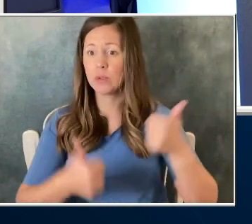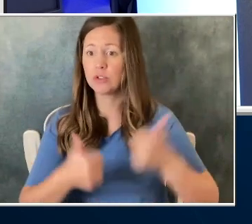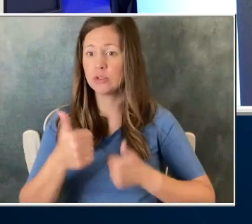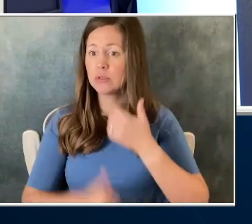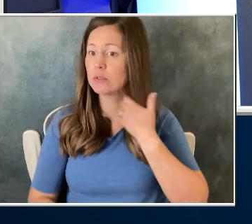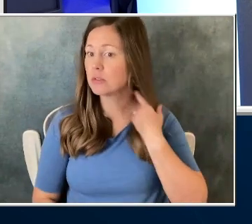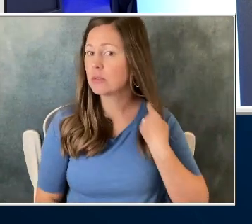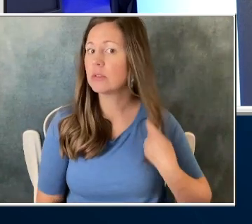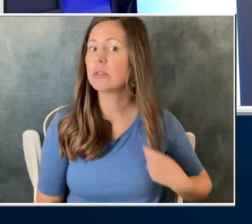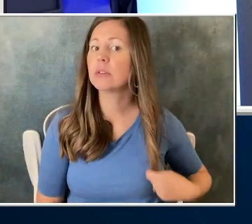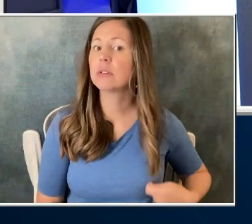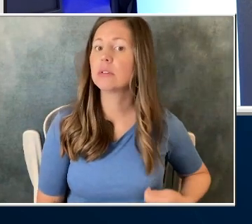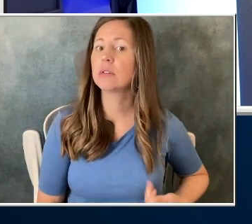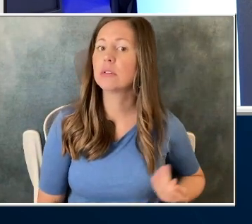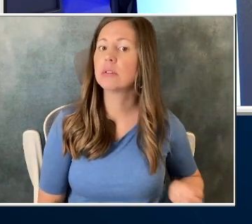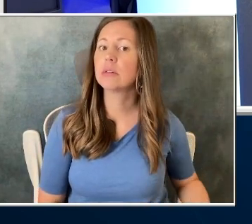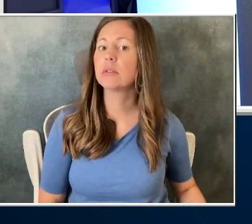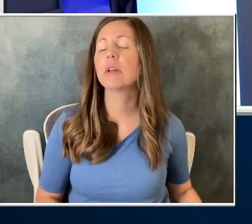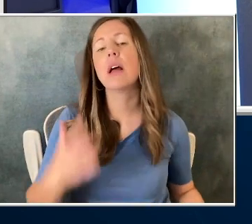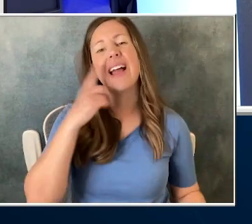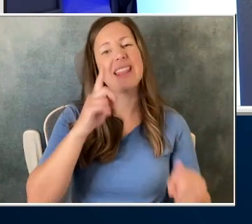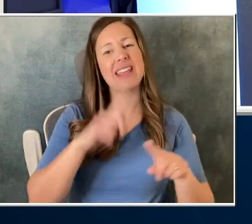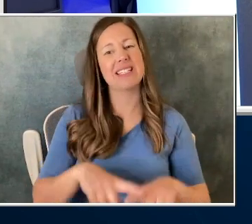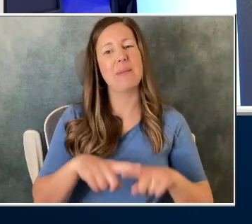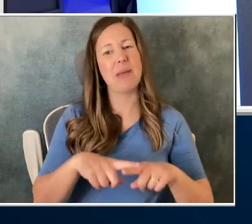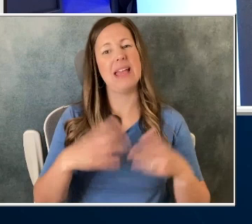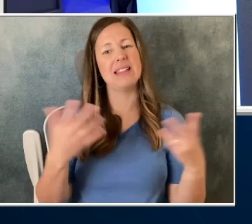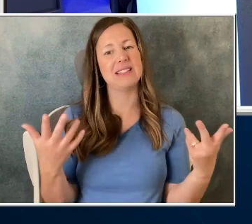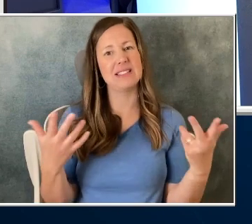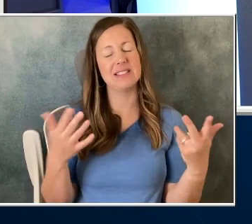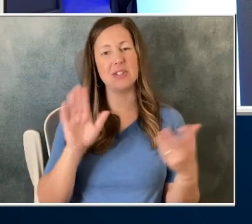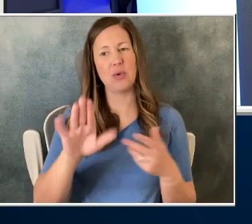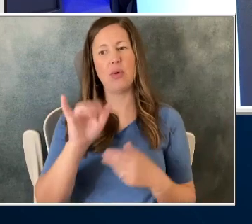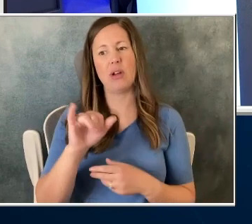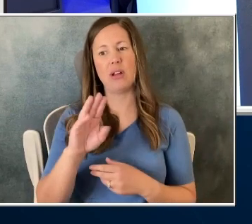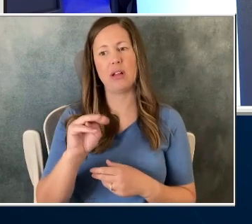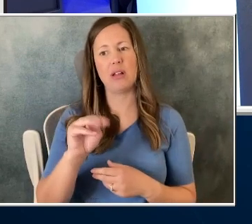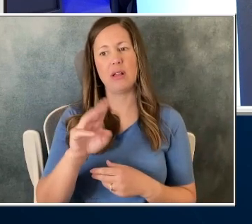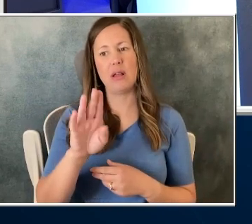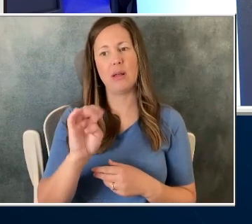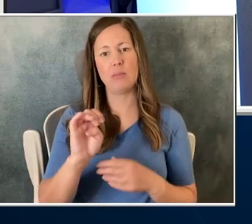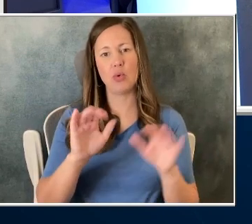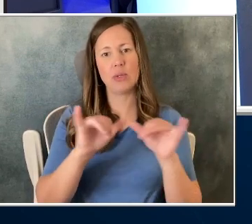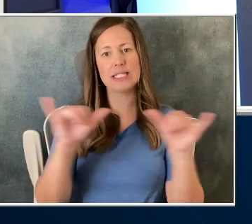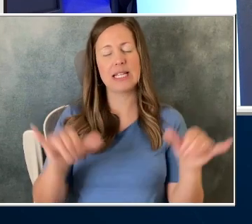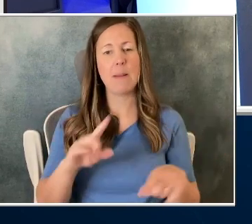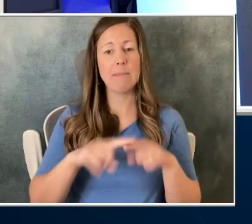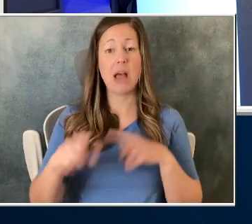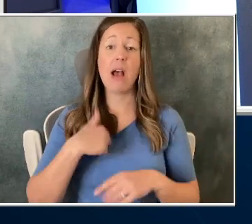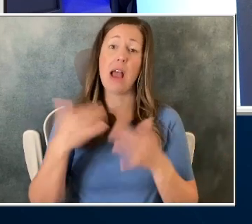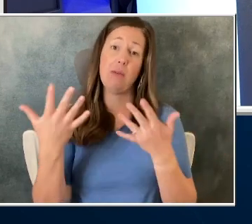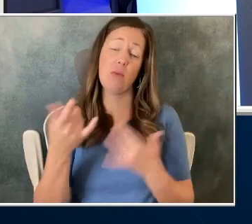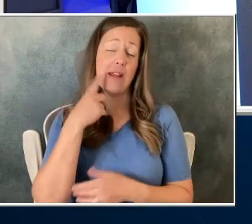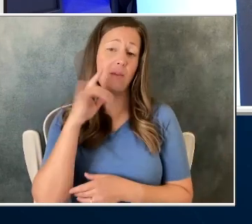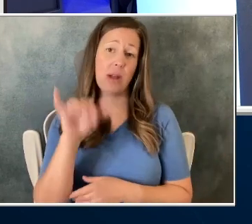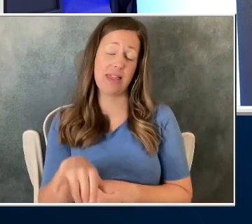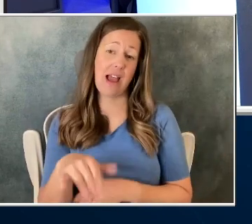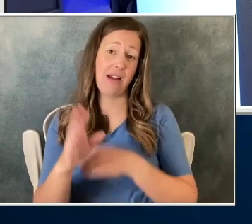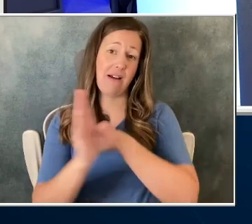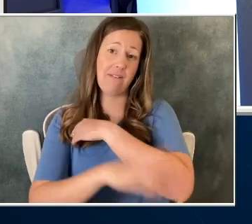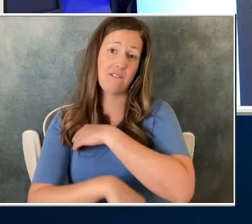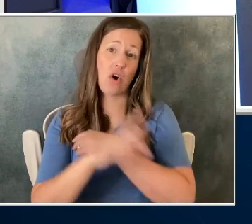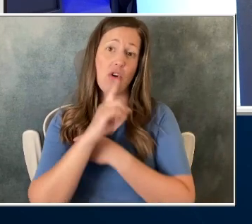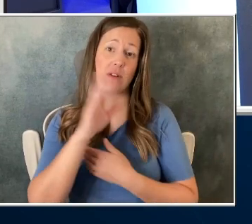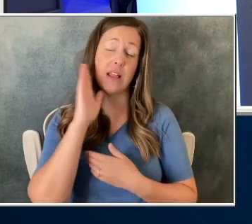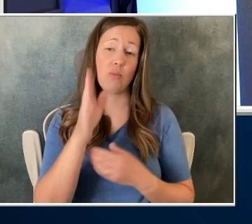how sick and what their underlying immune system's like, or otherwise health is. But I'm waiting for the monovalent to come out because I think it's going to be a lot more effective